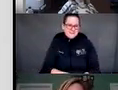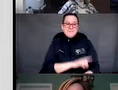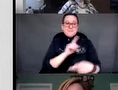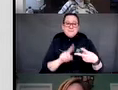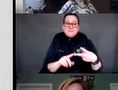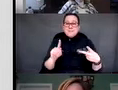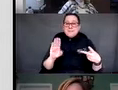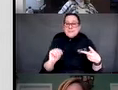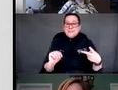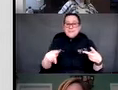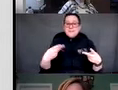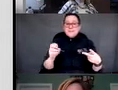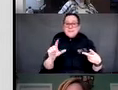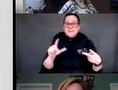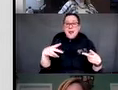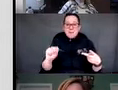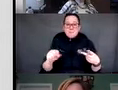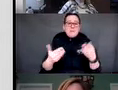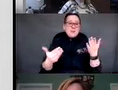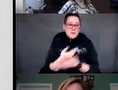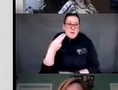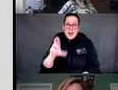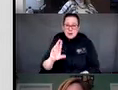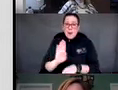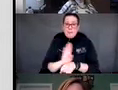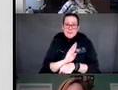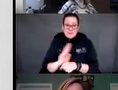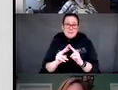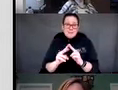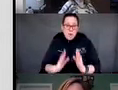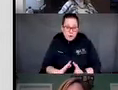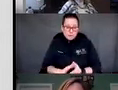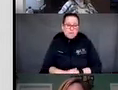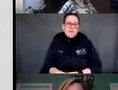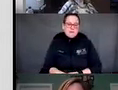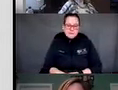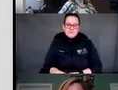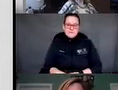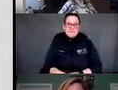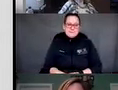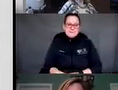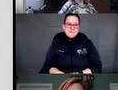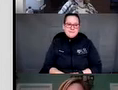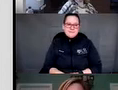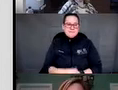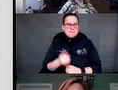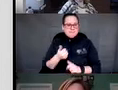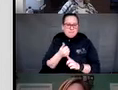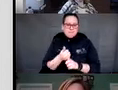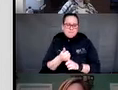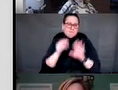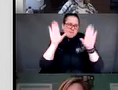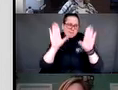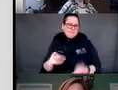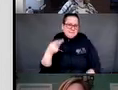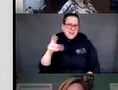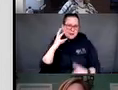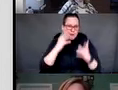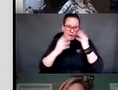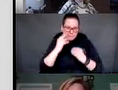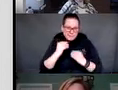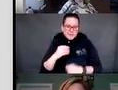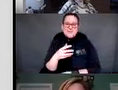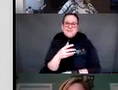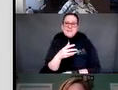us, Kim Phelps is a new HR business partner and has excellent HR experience, as well